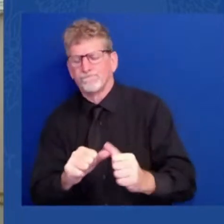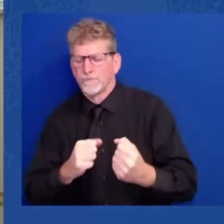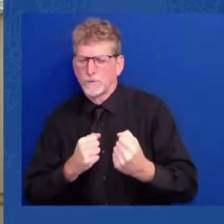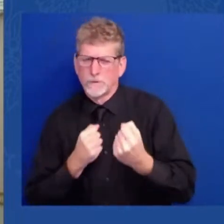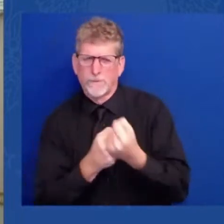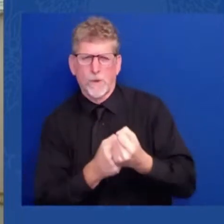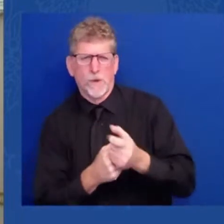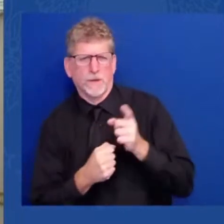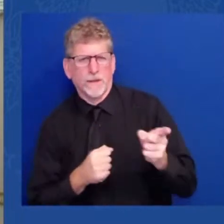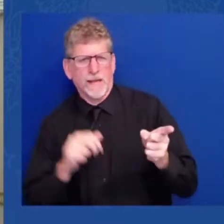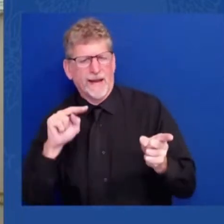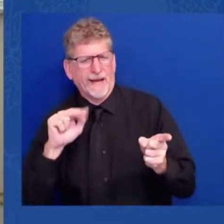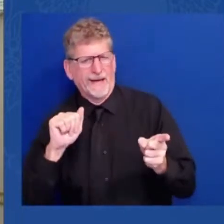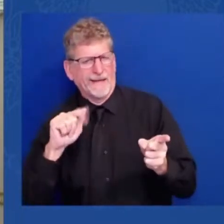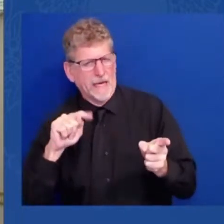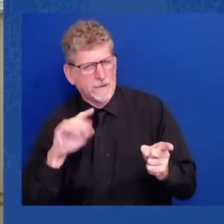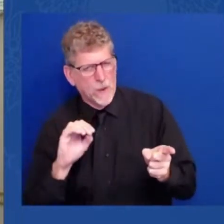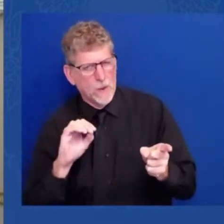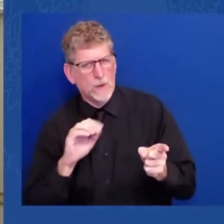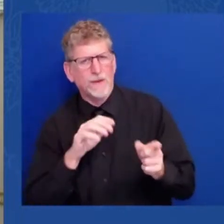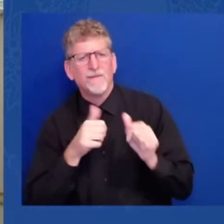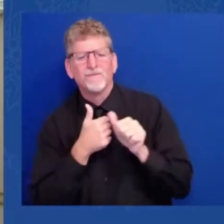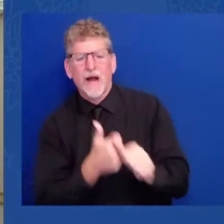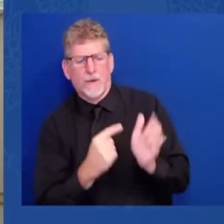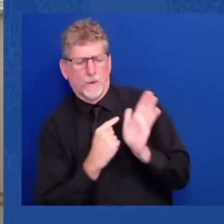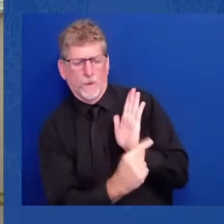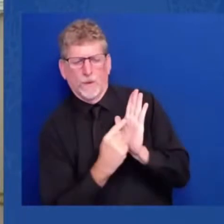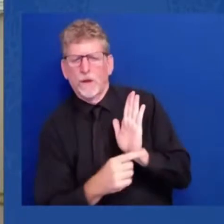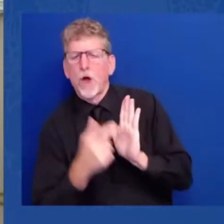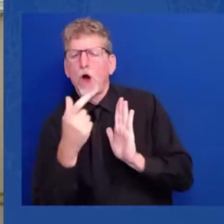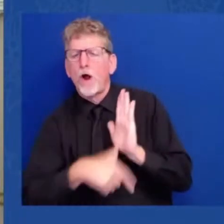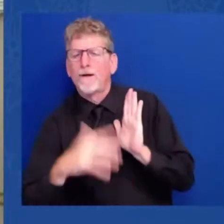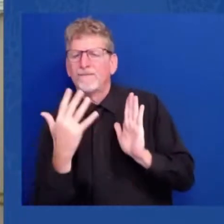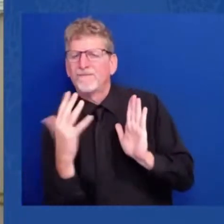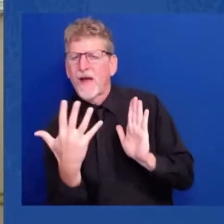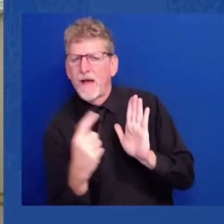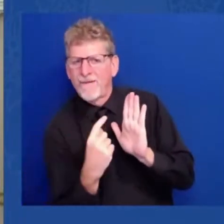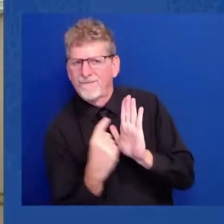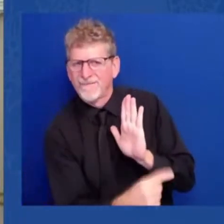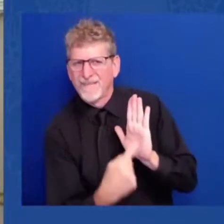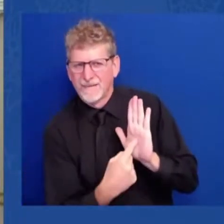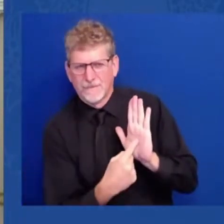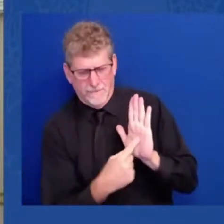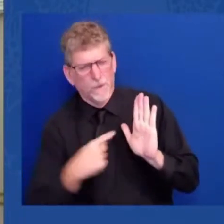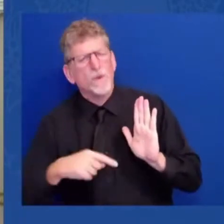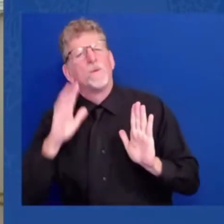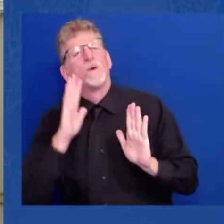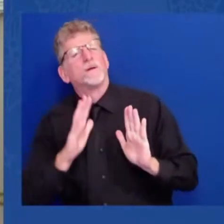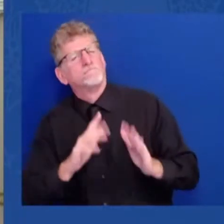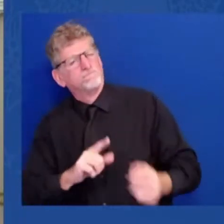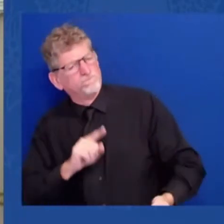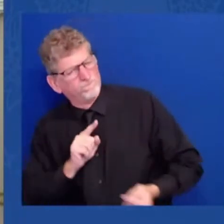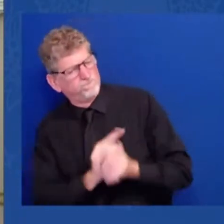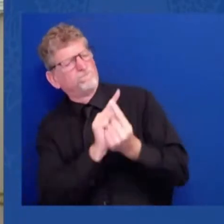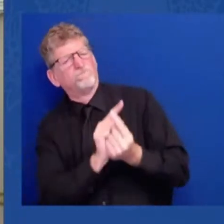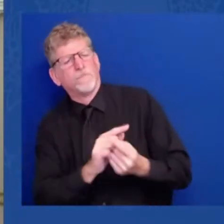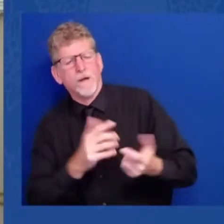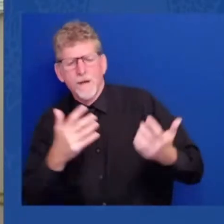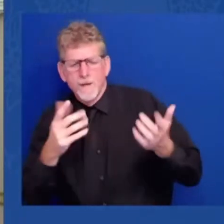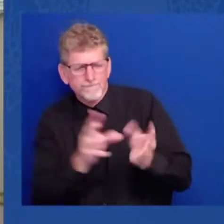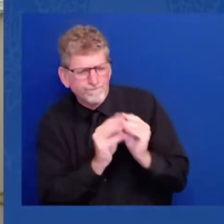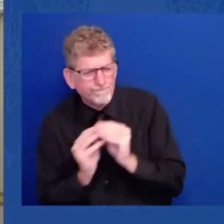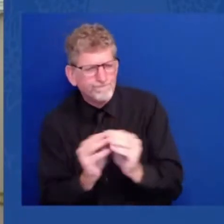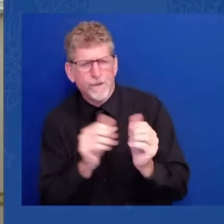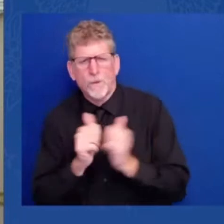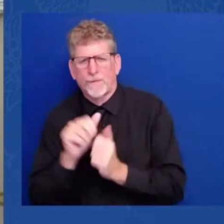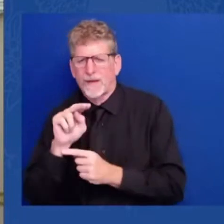to meet with our allies in Poland and Romania later this week as well. I've made it clear that the United States will share in